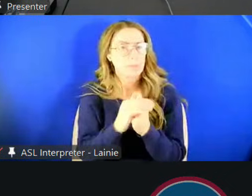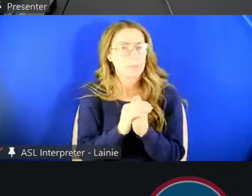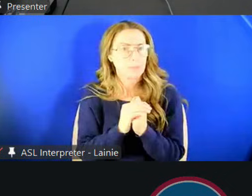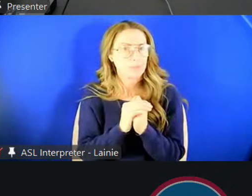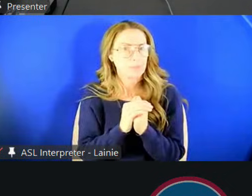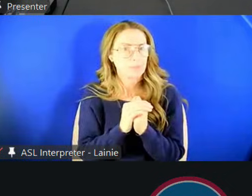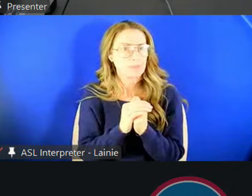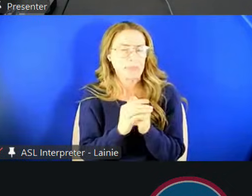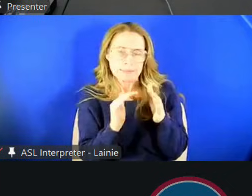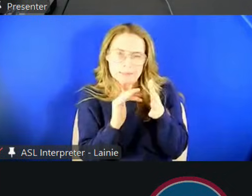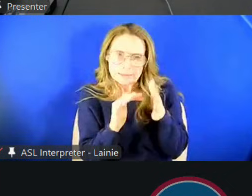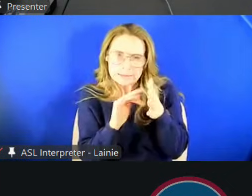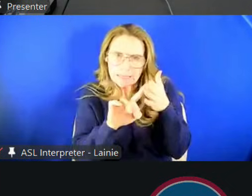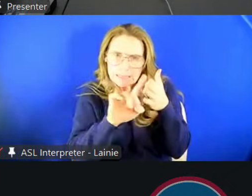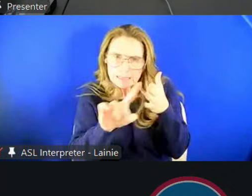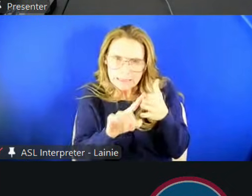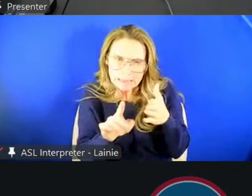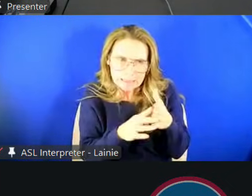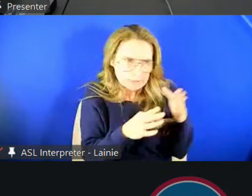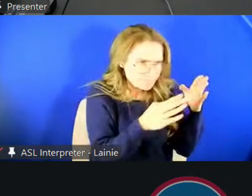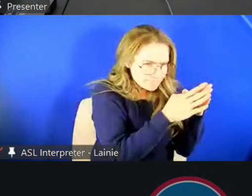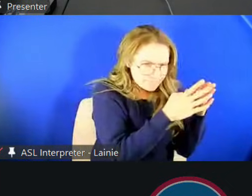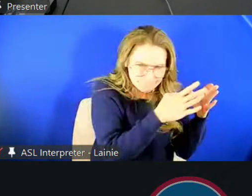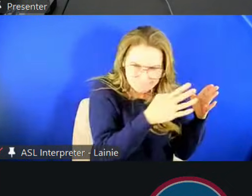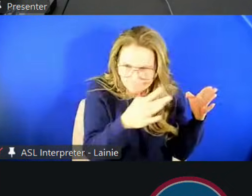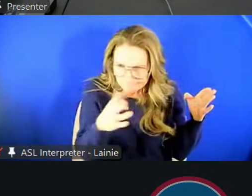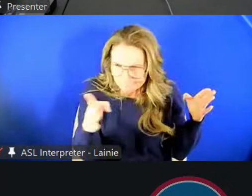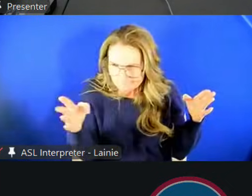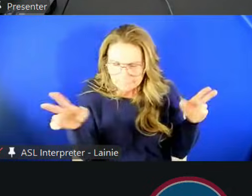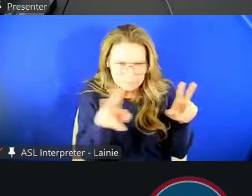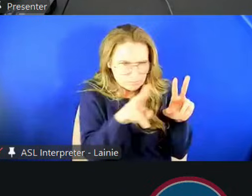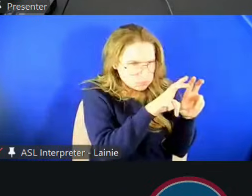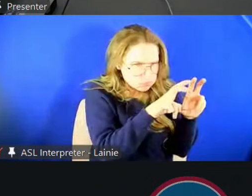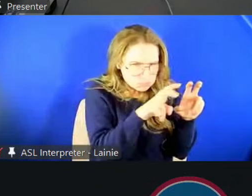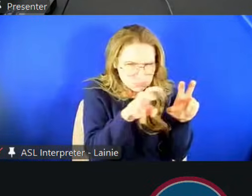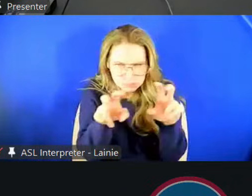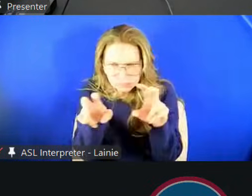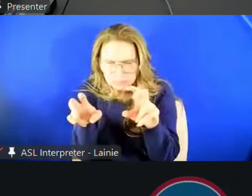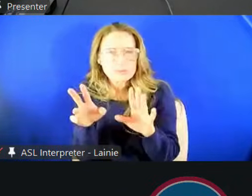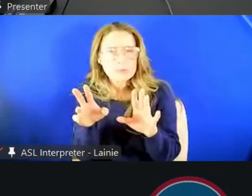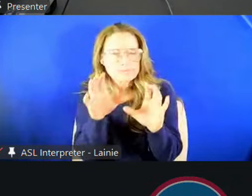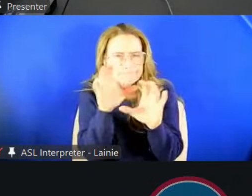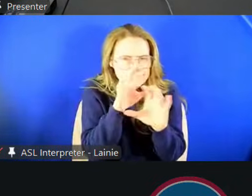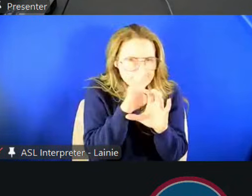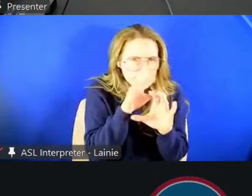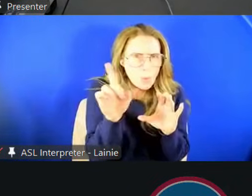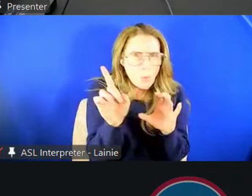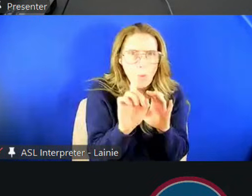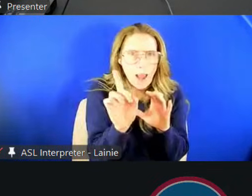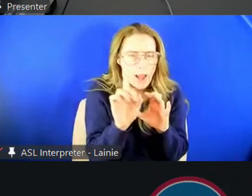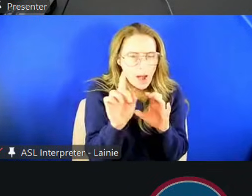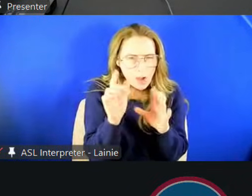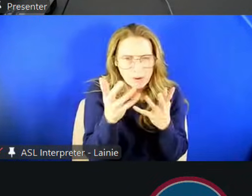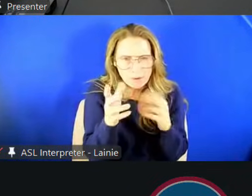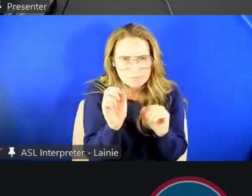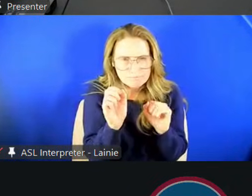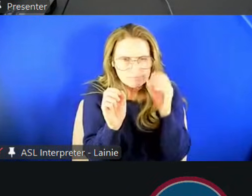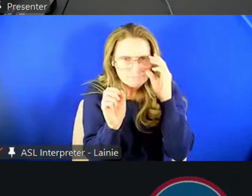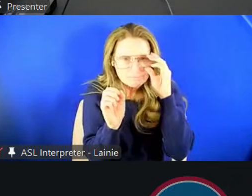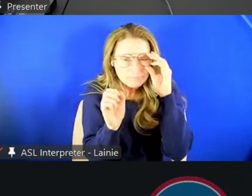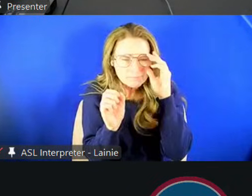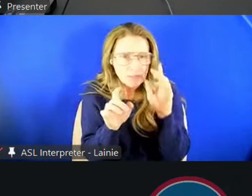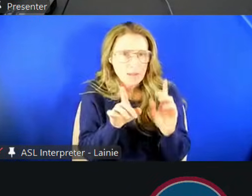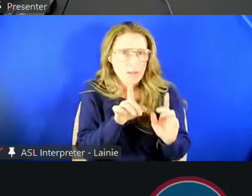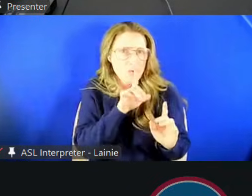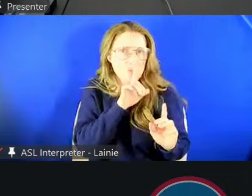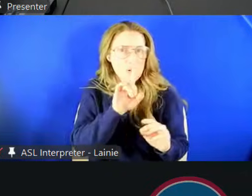study these from end to end and look for opportunities and alternatives to really get the bus